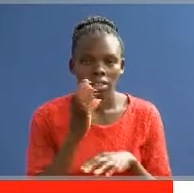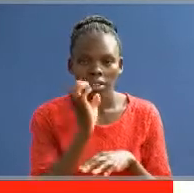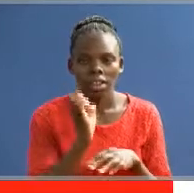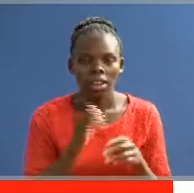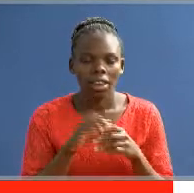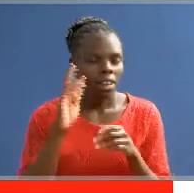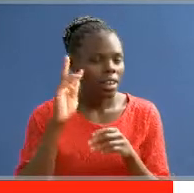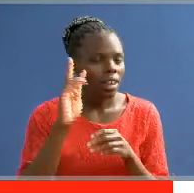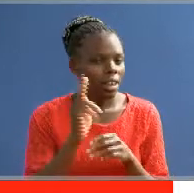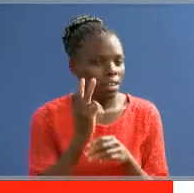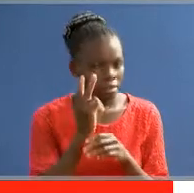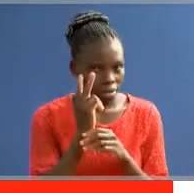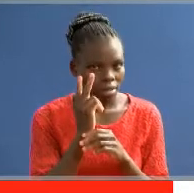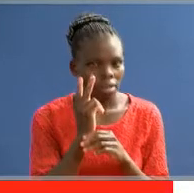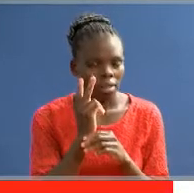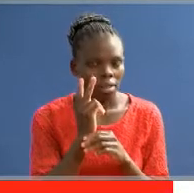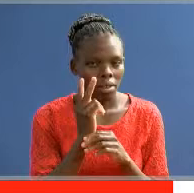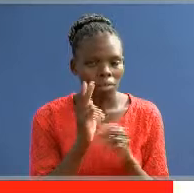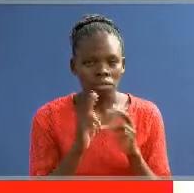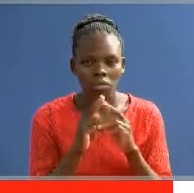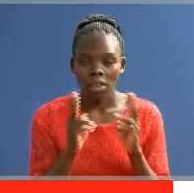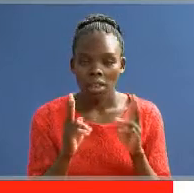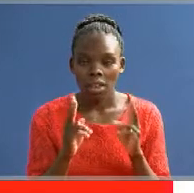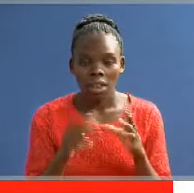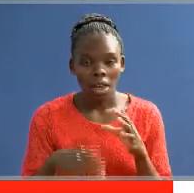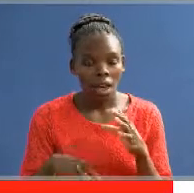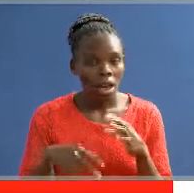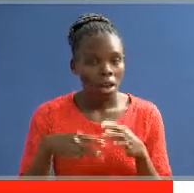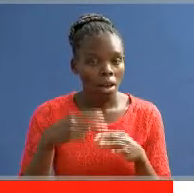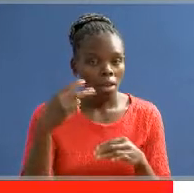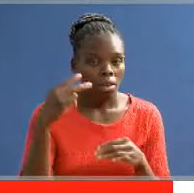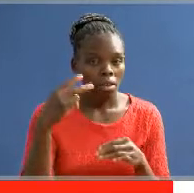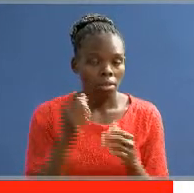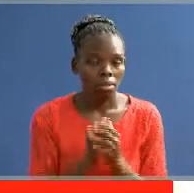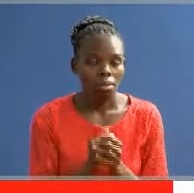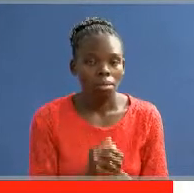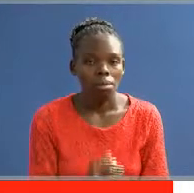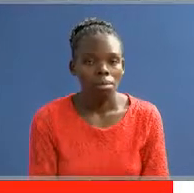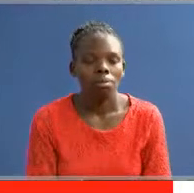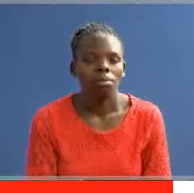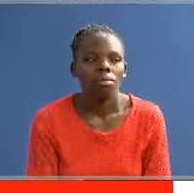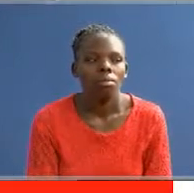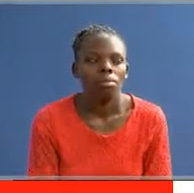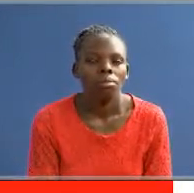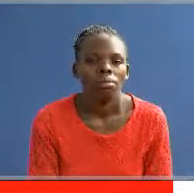Kenya is unfortunately caught at very advanced stages.